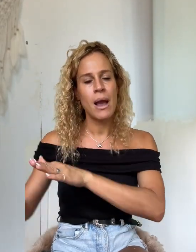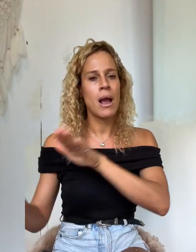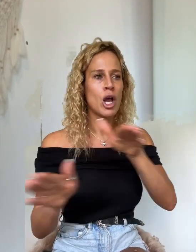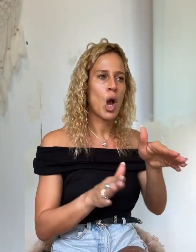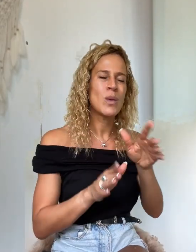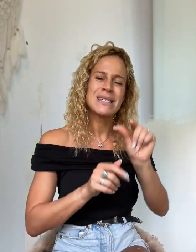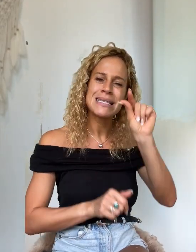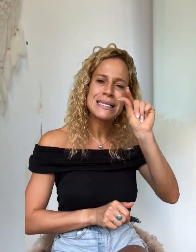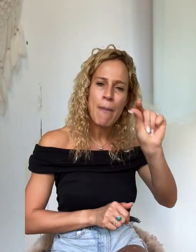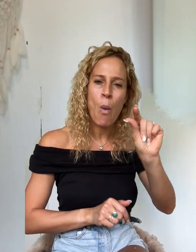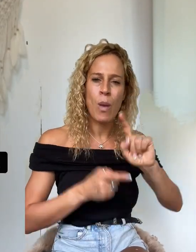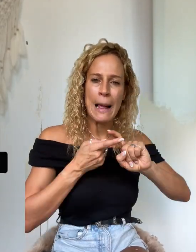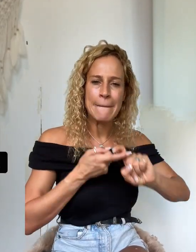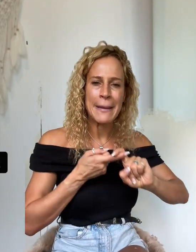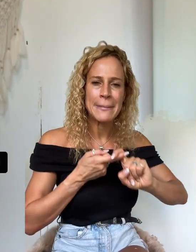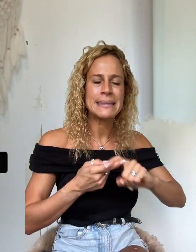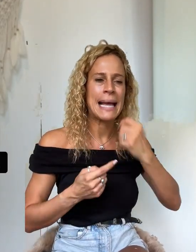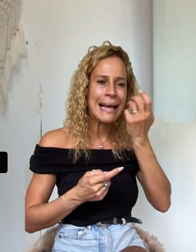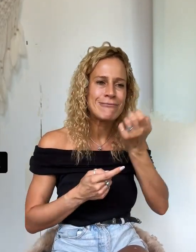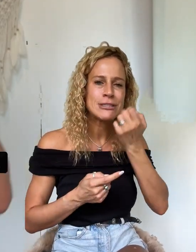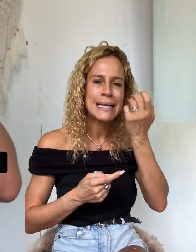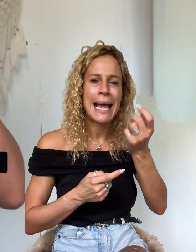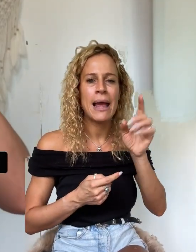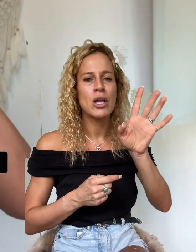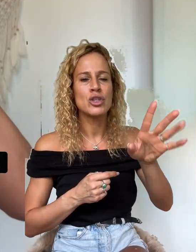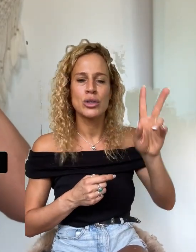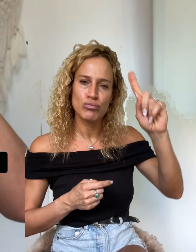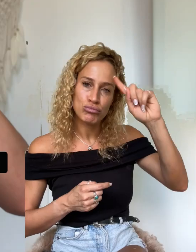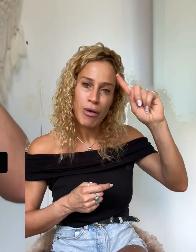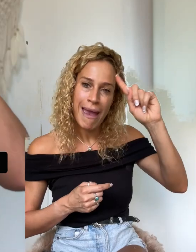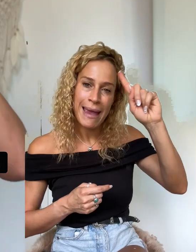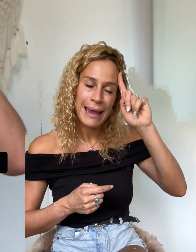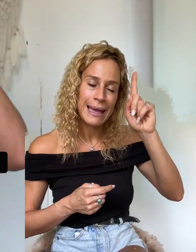commitments to get your brain